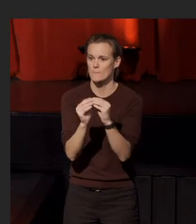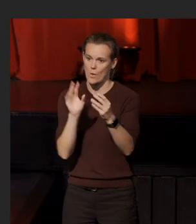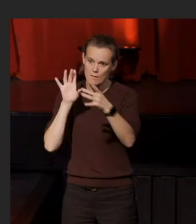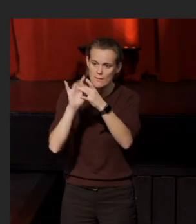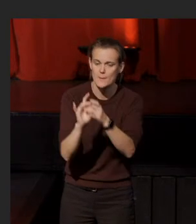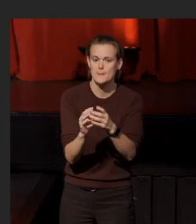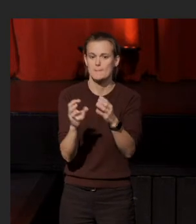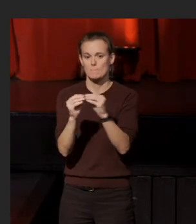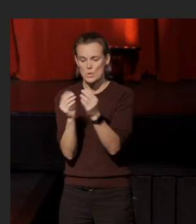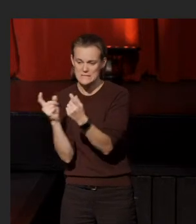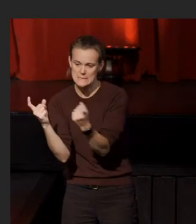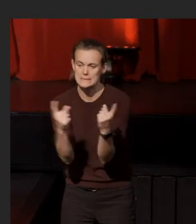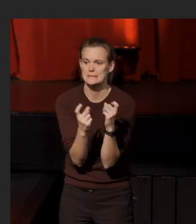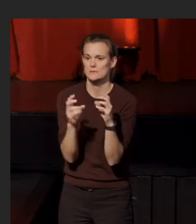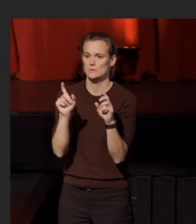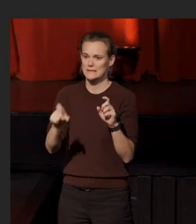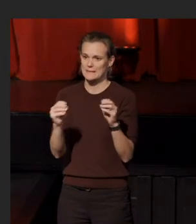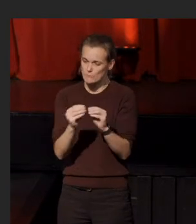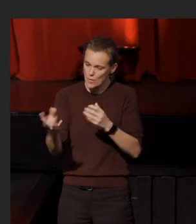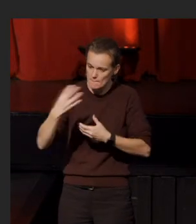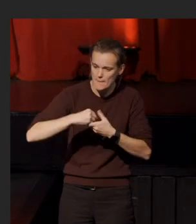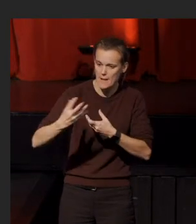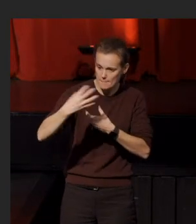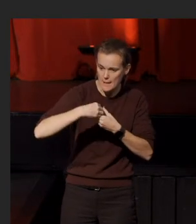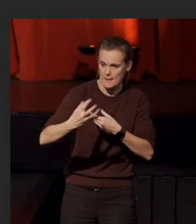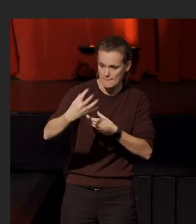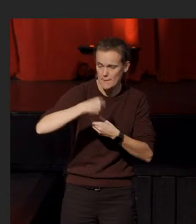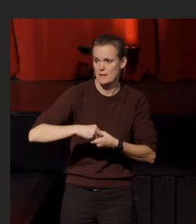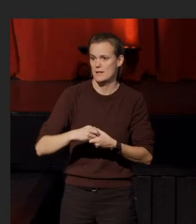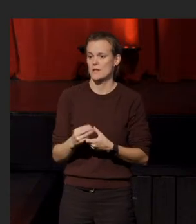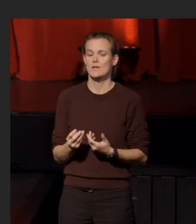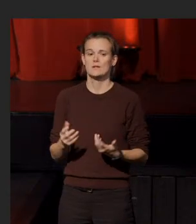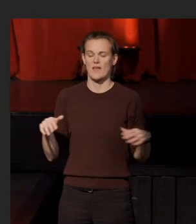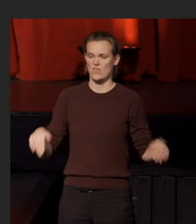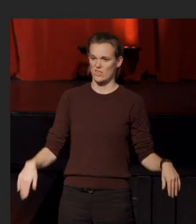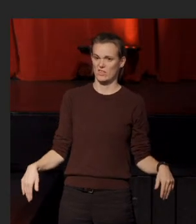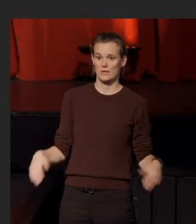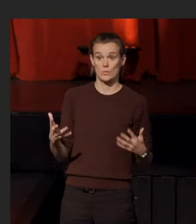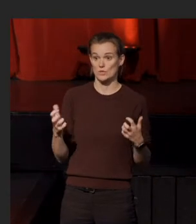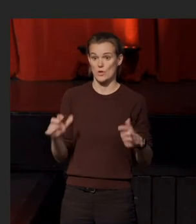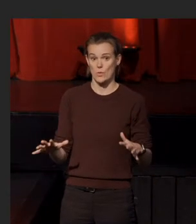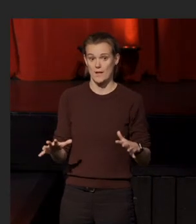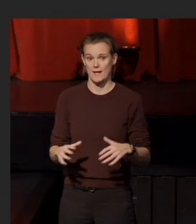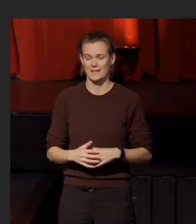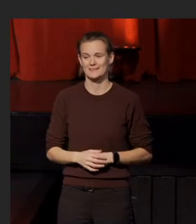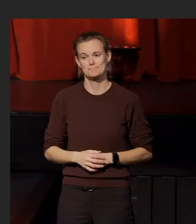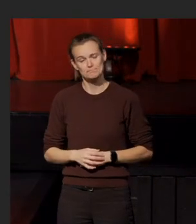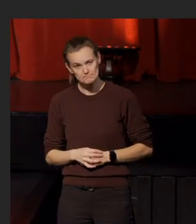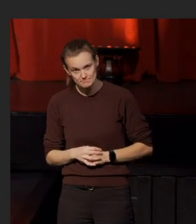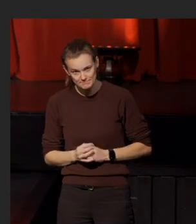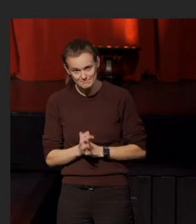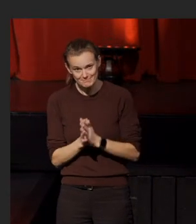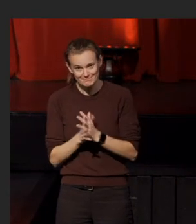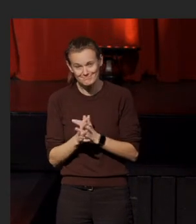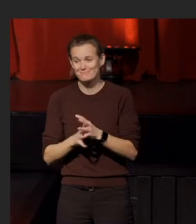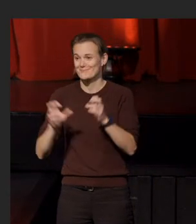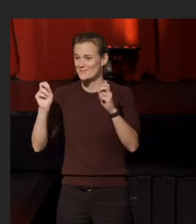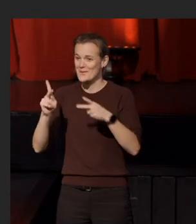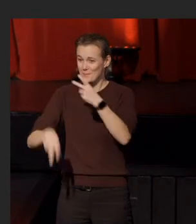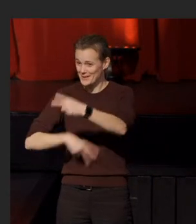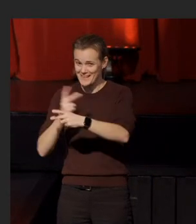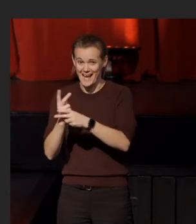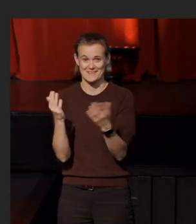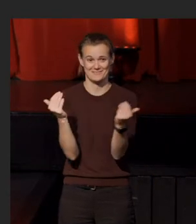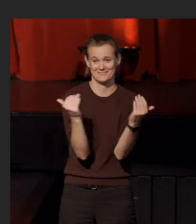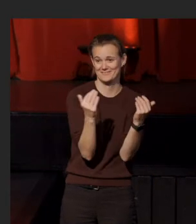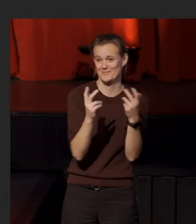We need more people to be involved. We need more people to care. We don't want apathy. We don't always get to decide what kind of engagement we get or